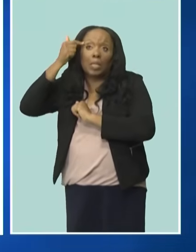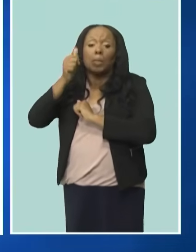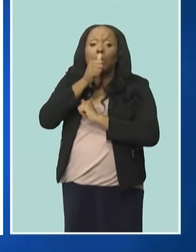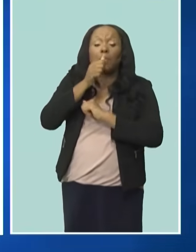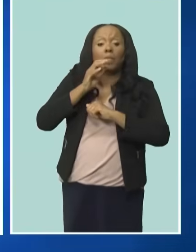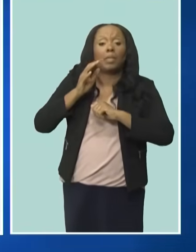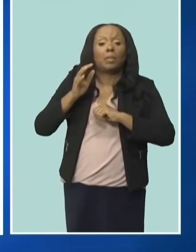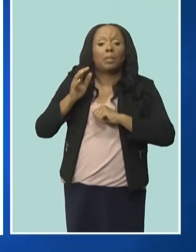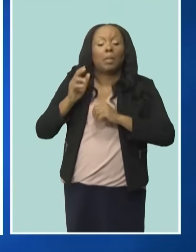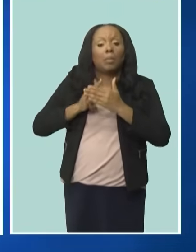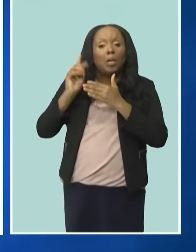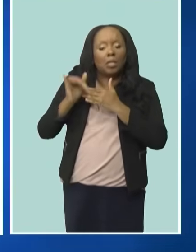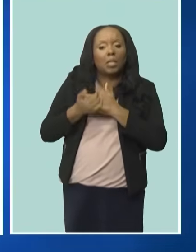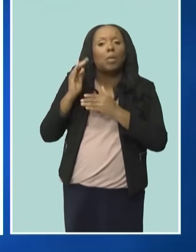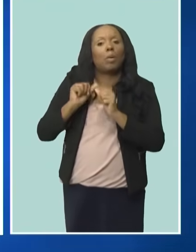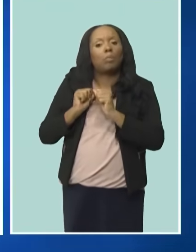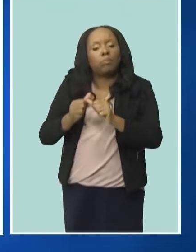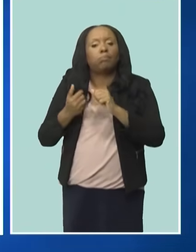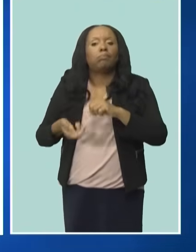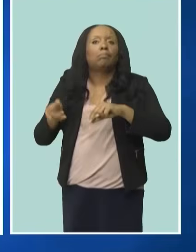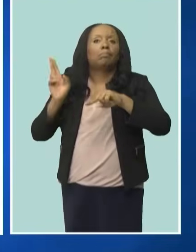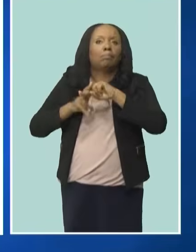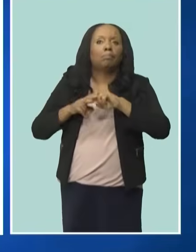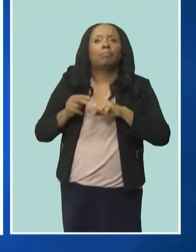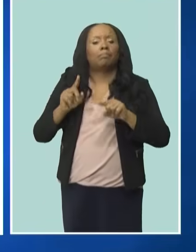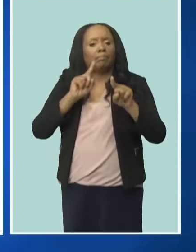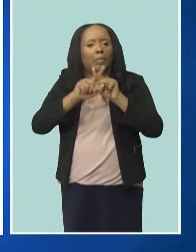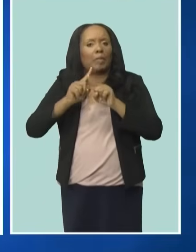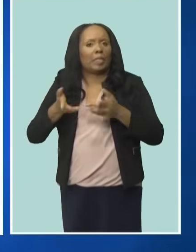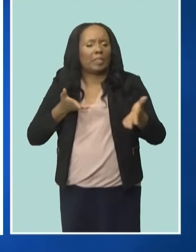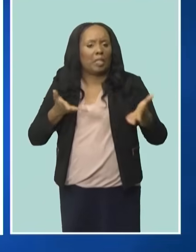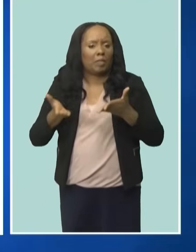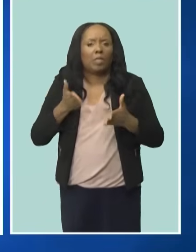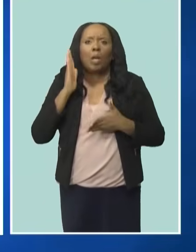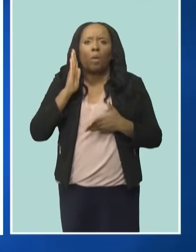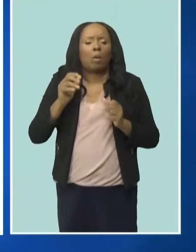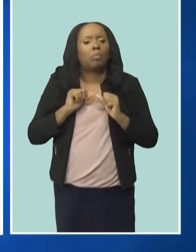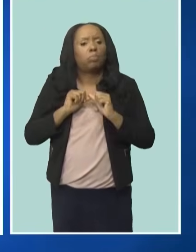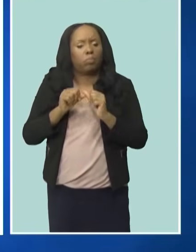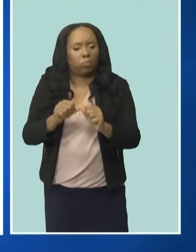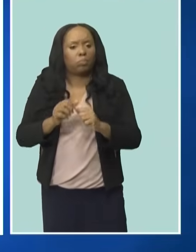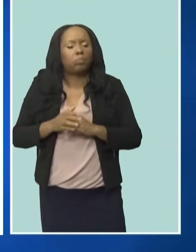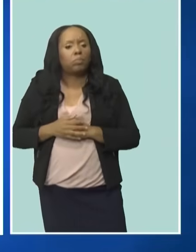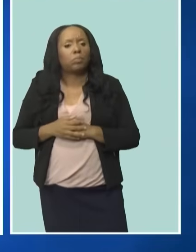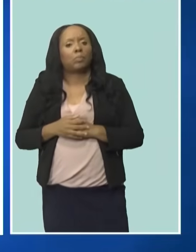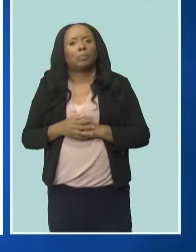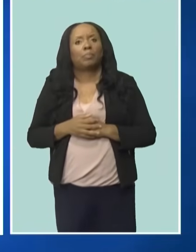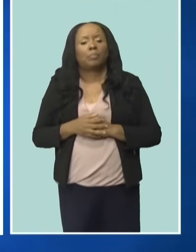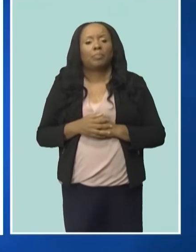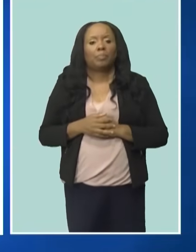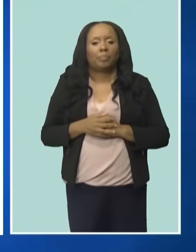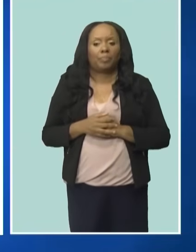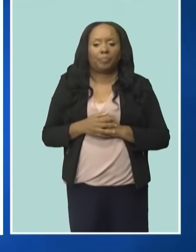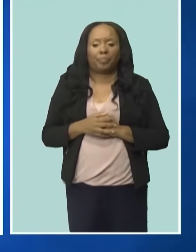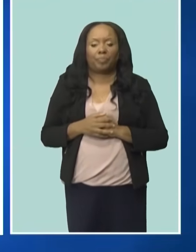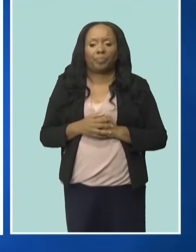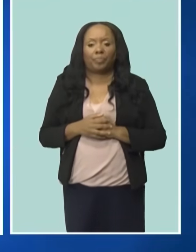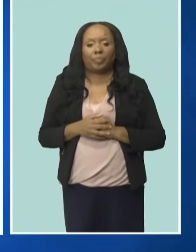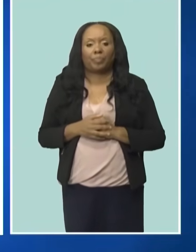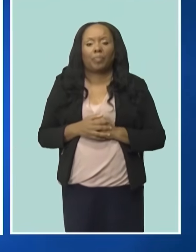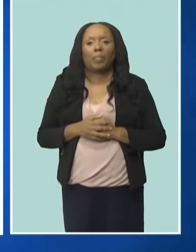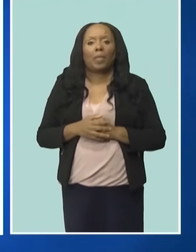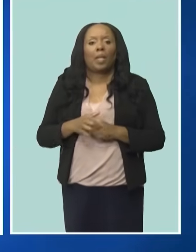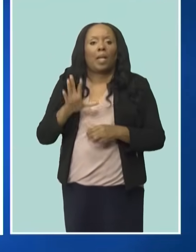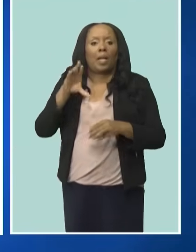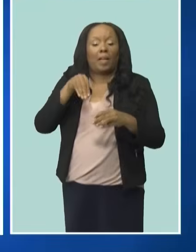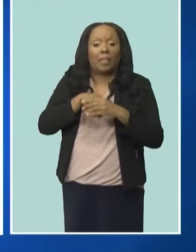expect business and other services to continue to deepen their activity and expand. continue steady investment, particularly